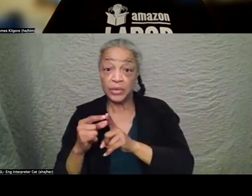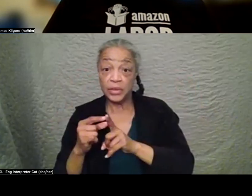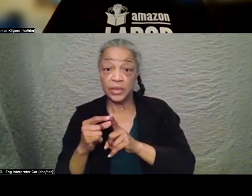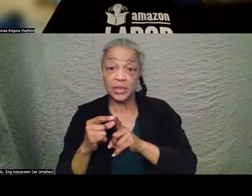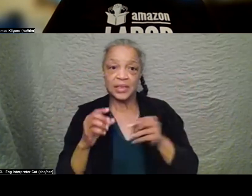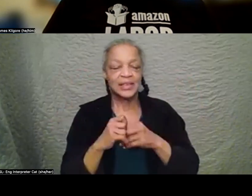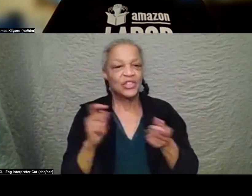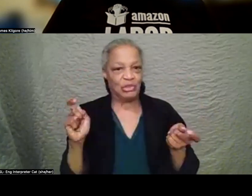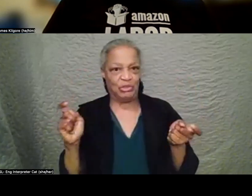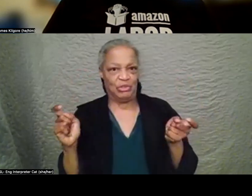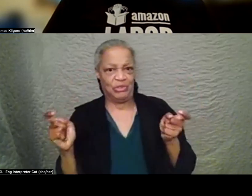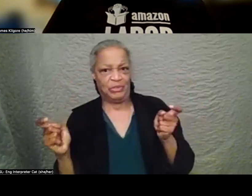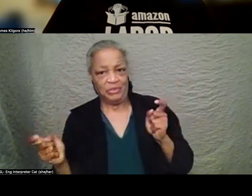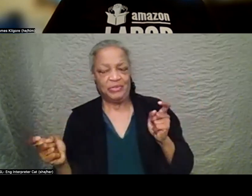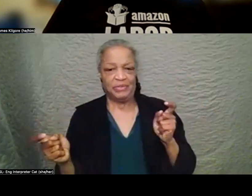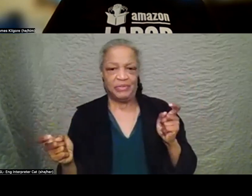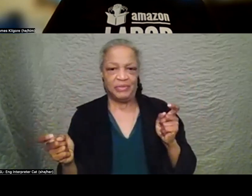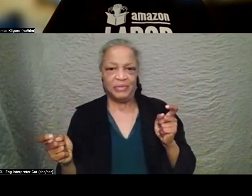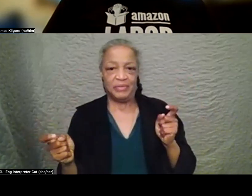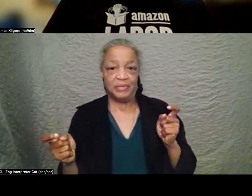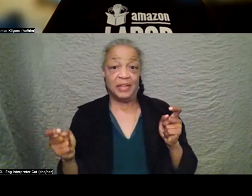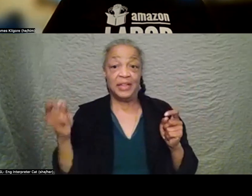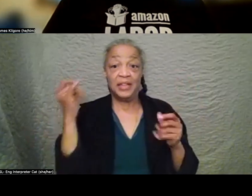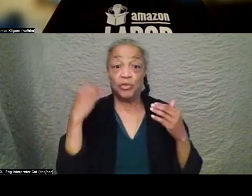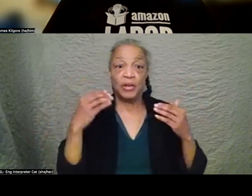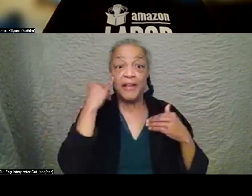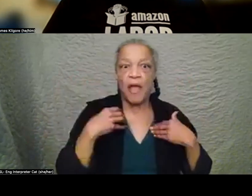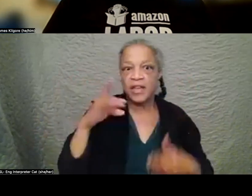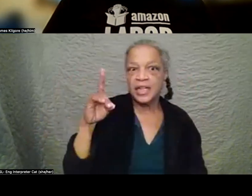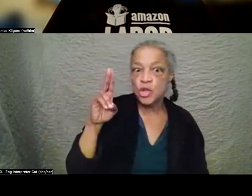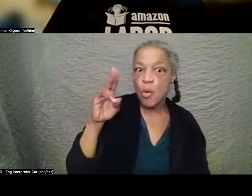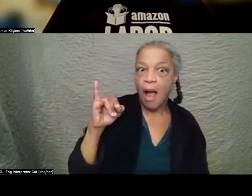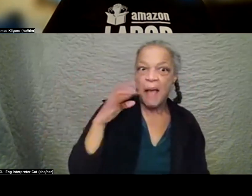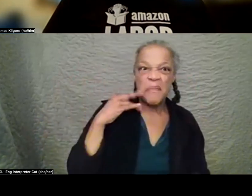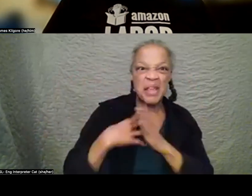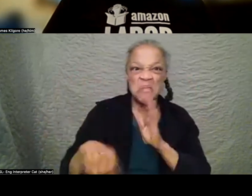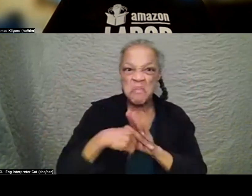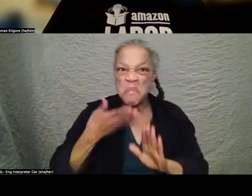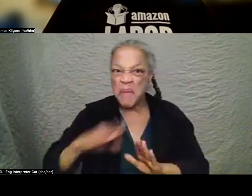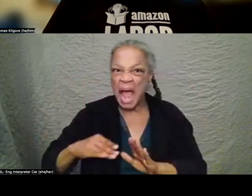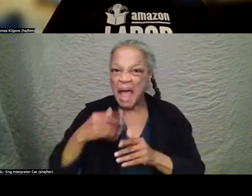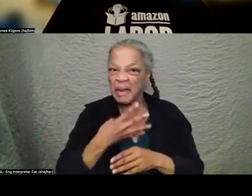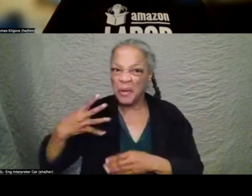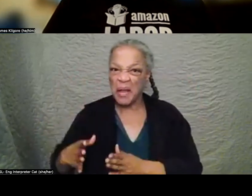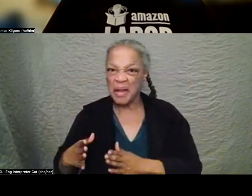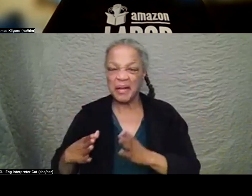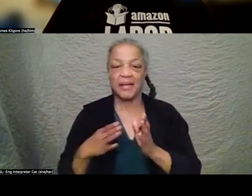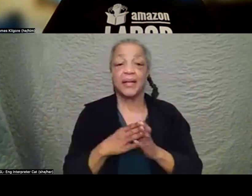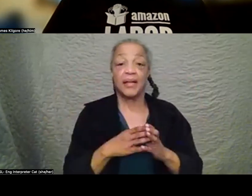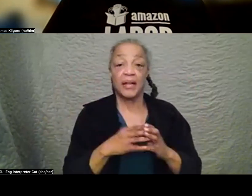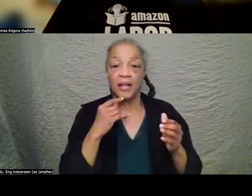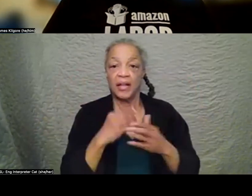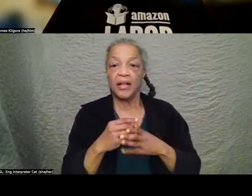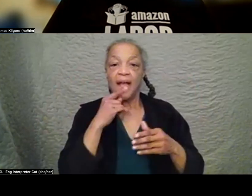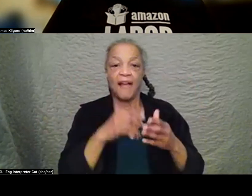constantly shifting, right? At some point it was like, if you have a DUI, then you're definitely a bad immigrant and you definitely have to be, you know, on the fast path for